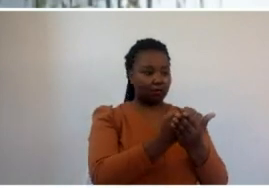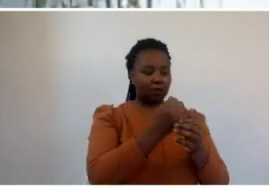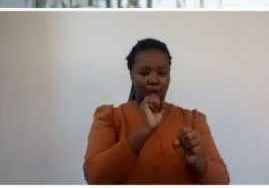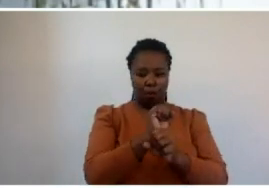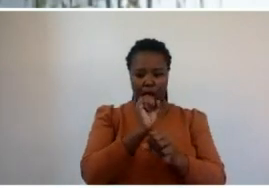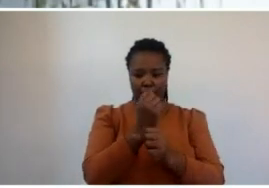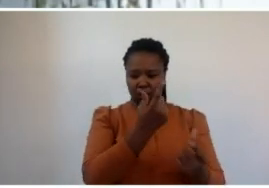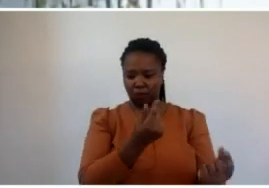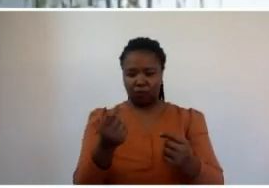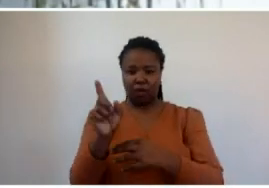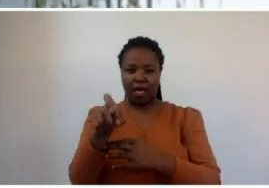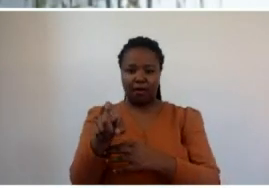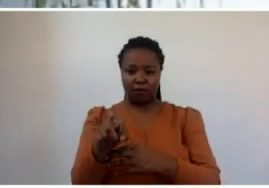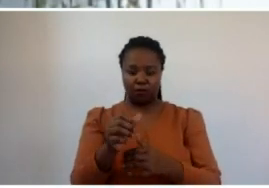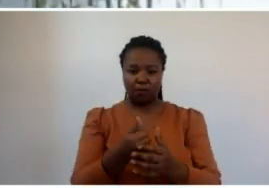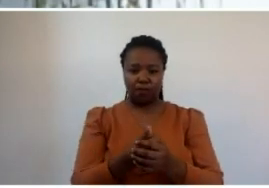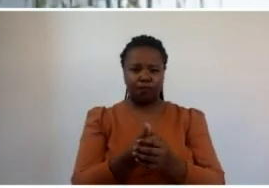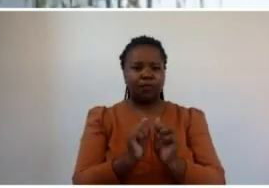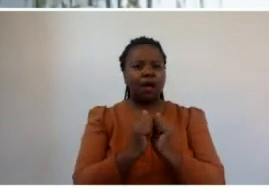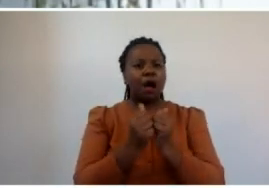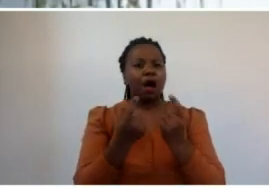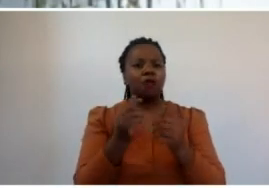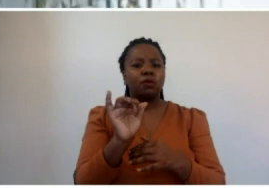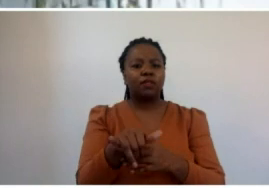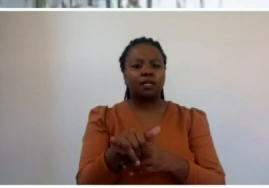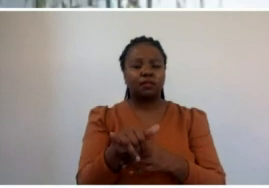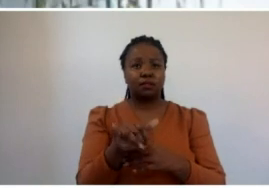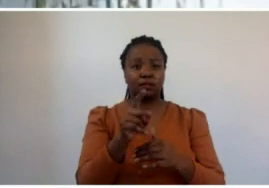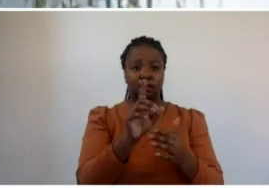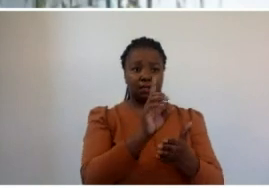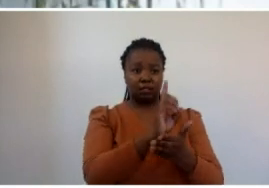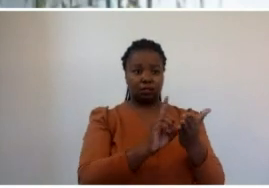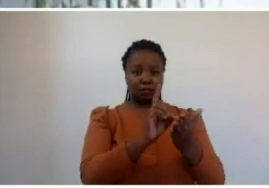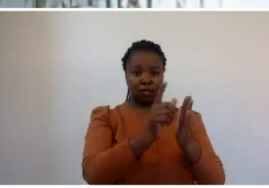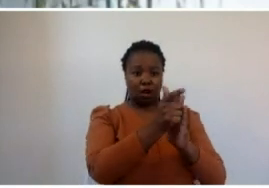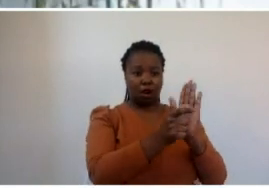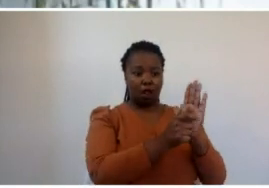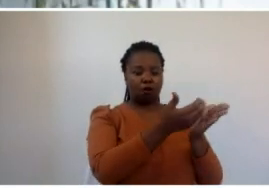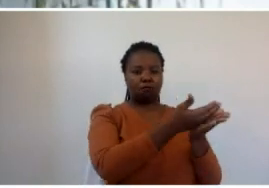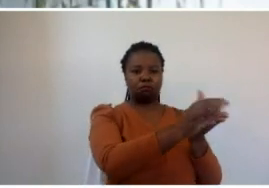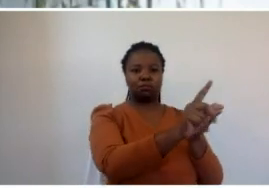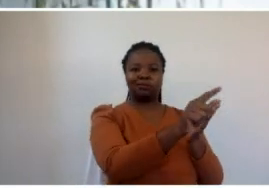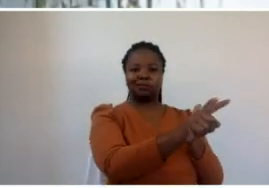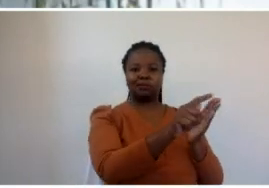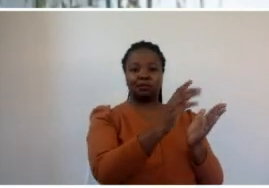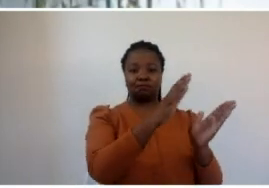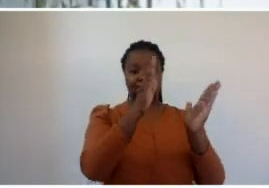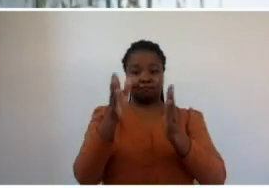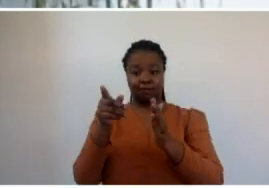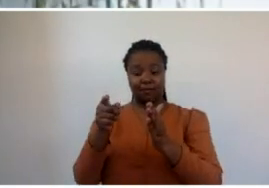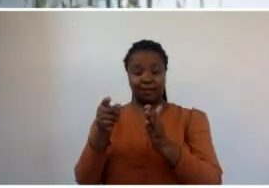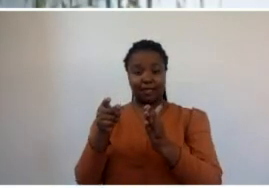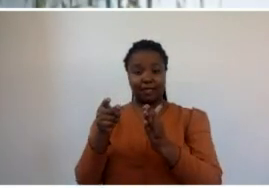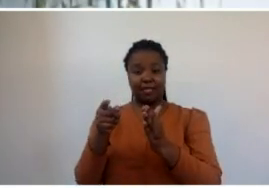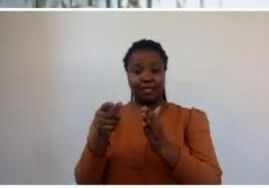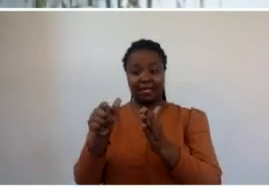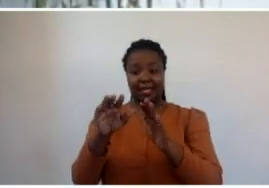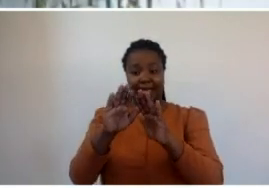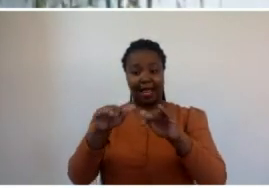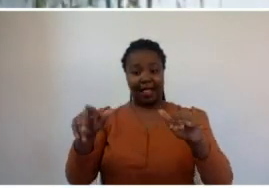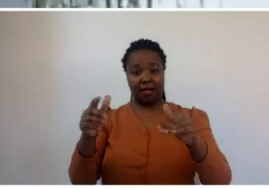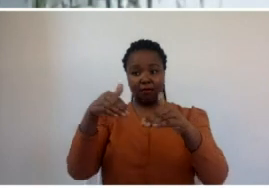means ensuring that national anti-discrimination legislation explicitly mentions and protects learners in relation to their